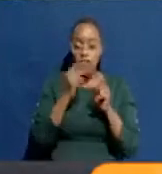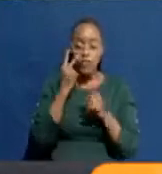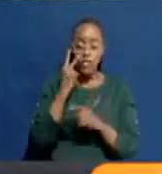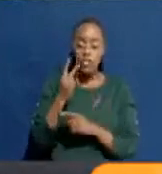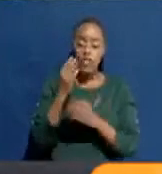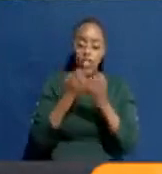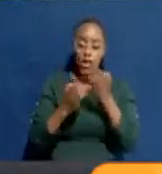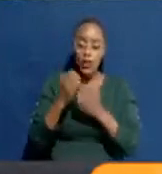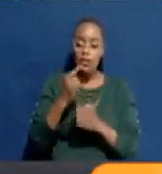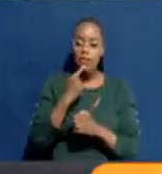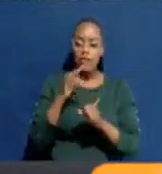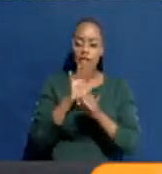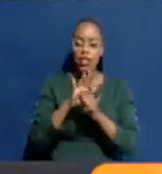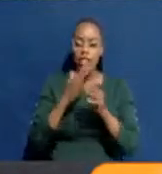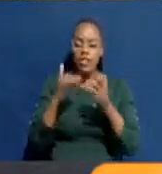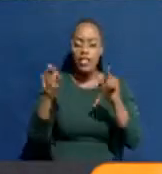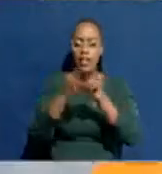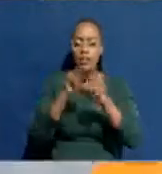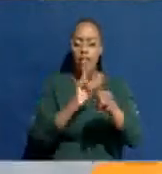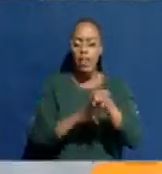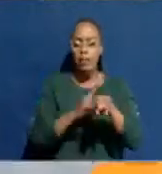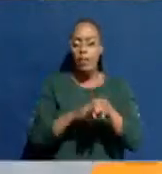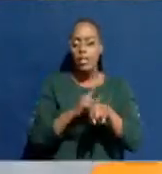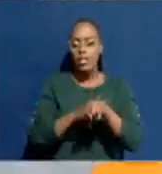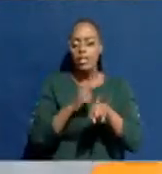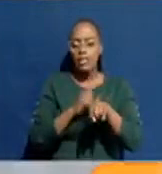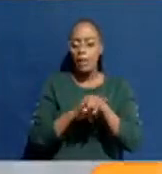the economy, and I'm saying so many things at the same time because of time.